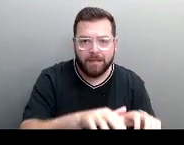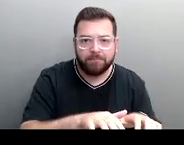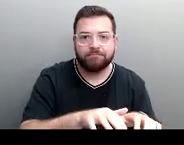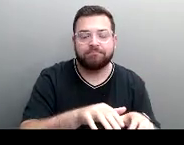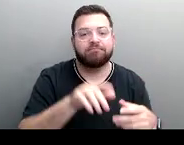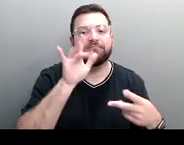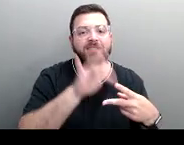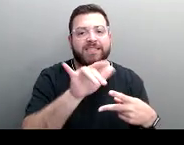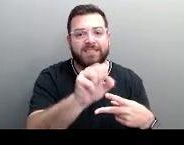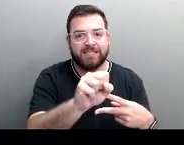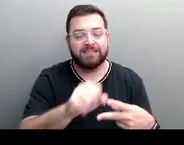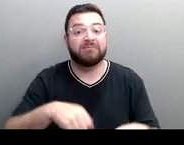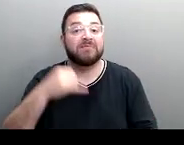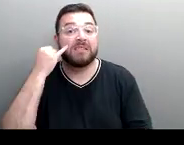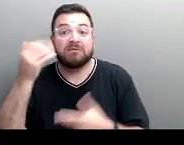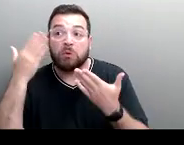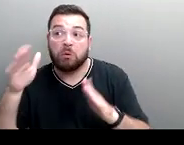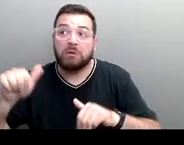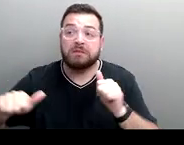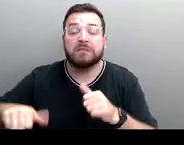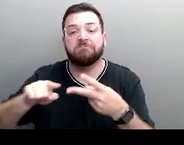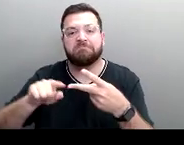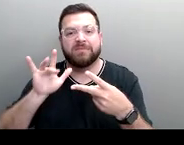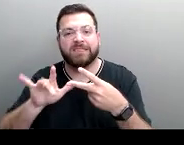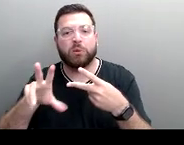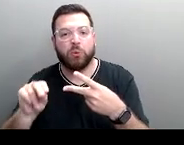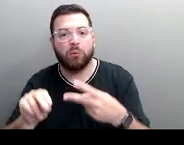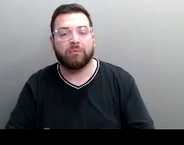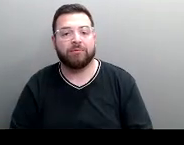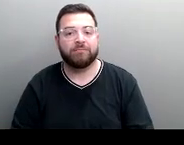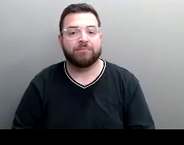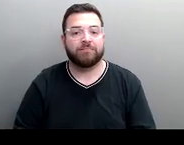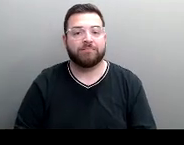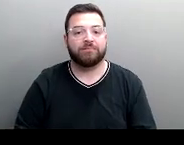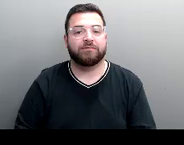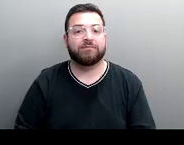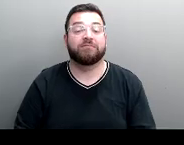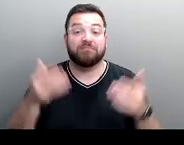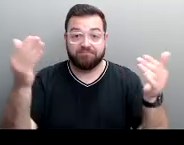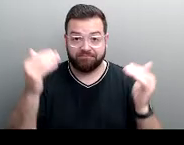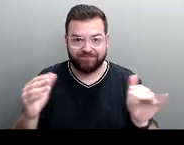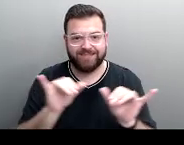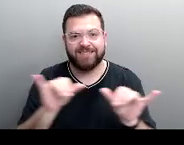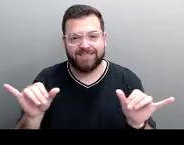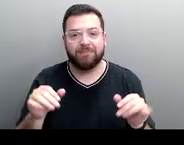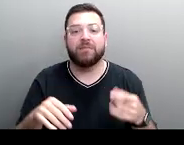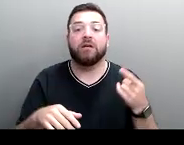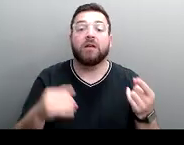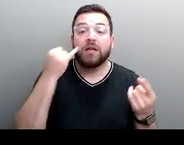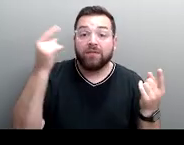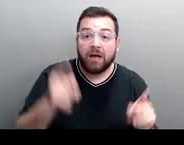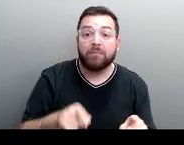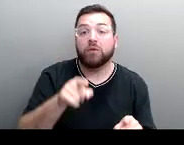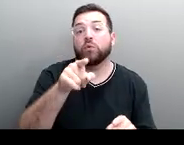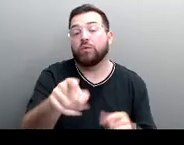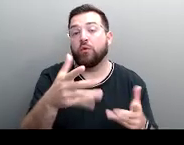below. However, if you're unsure, you'll go ahead and select no. The same thing for the next question. if you've chosen